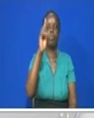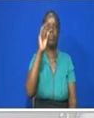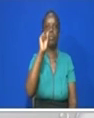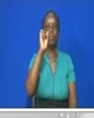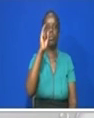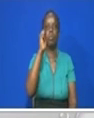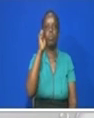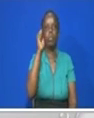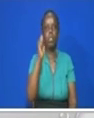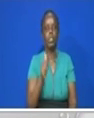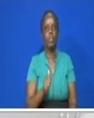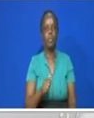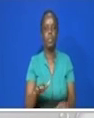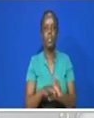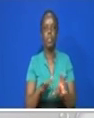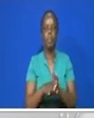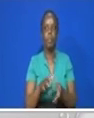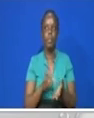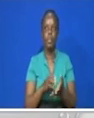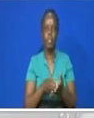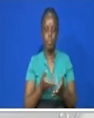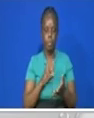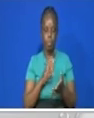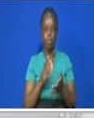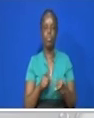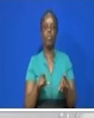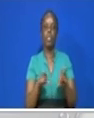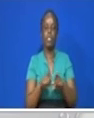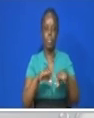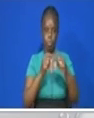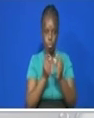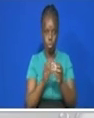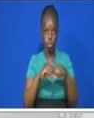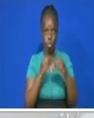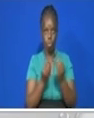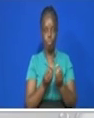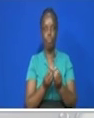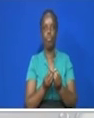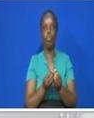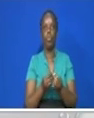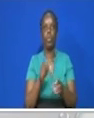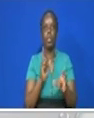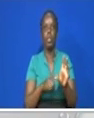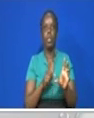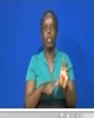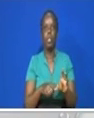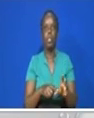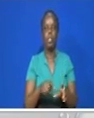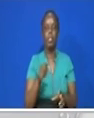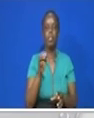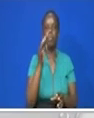was also a member state that belonged to the Triple Entente. Lastly, we talk